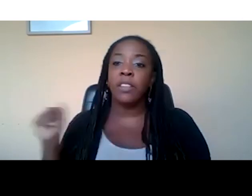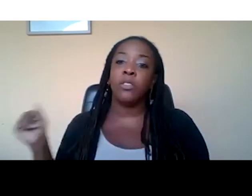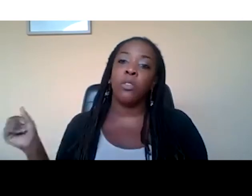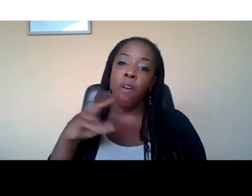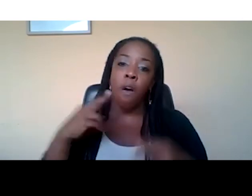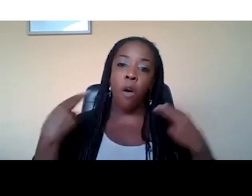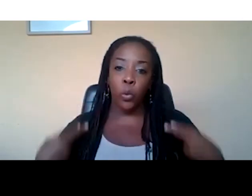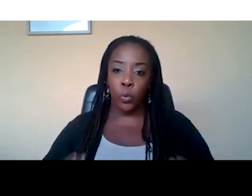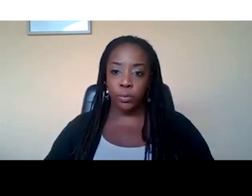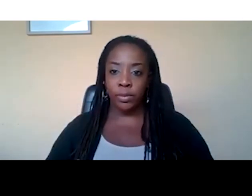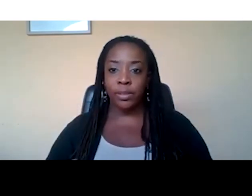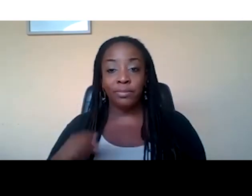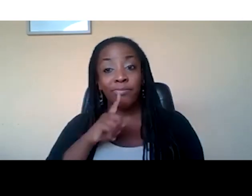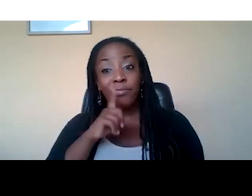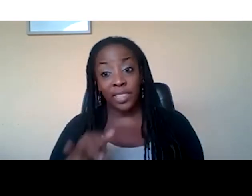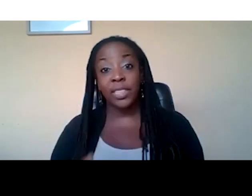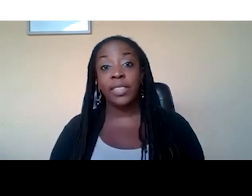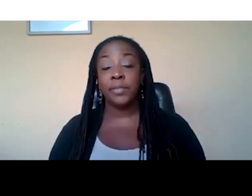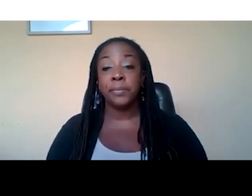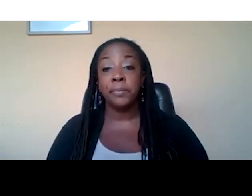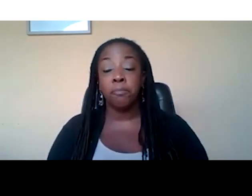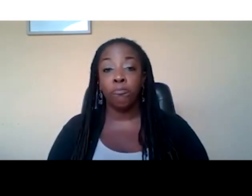really.